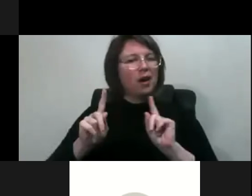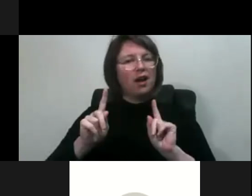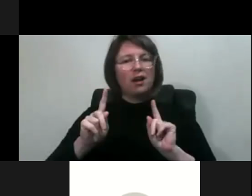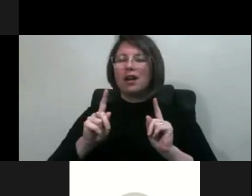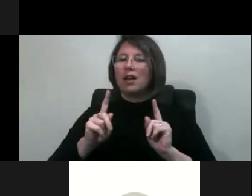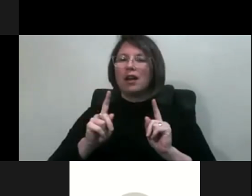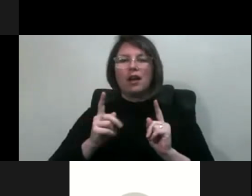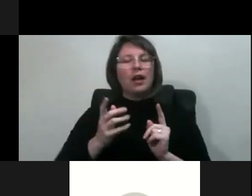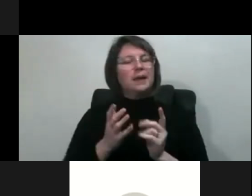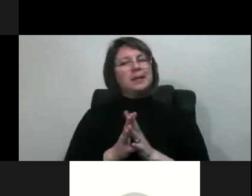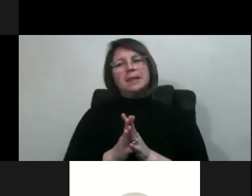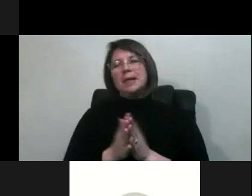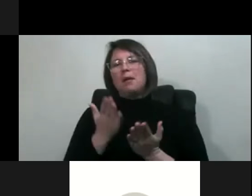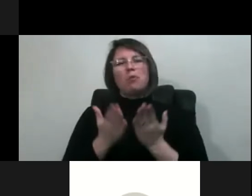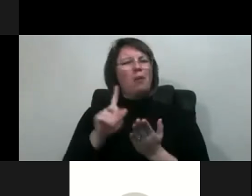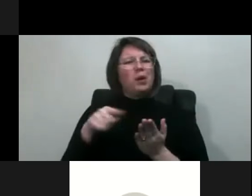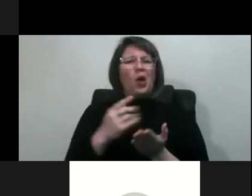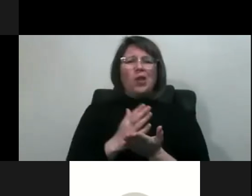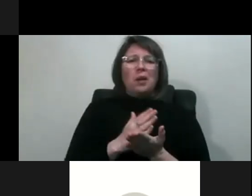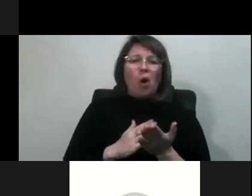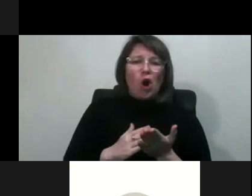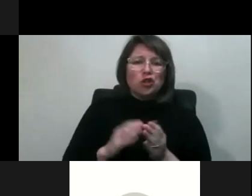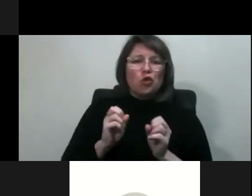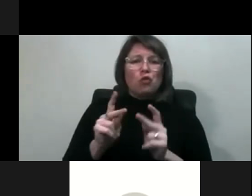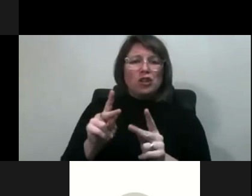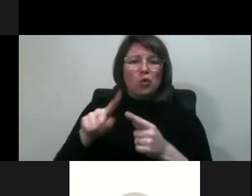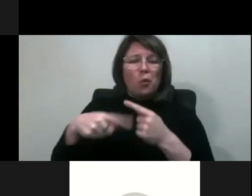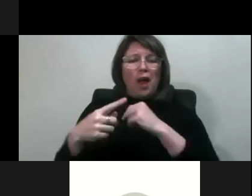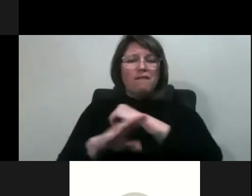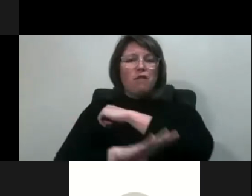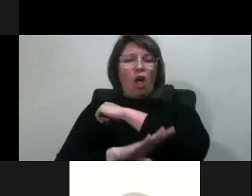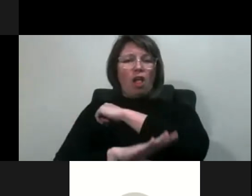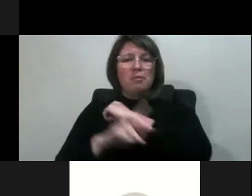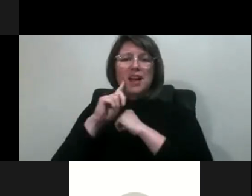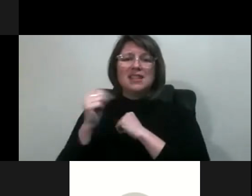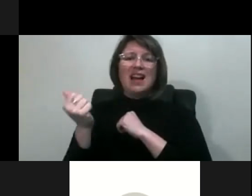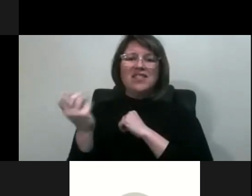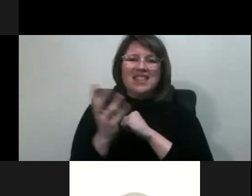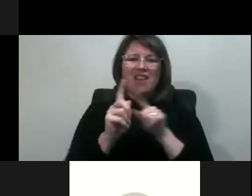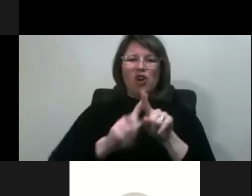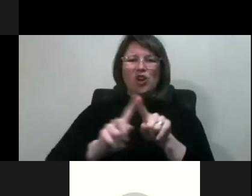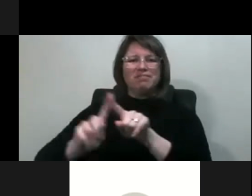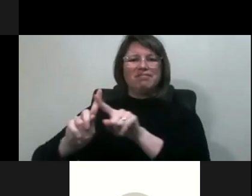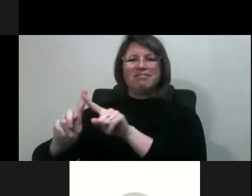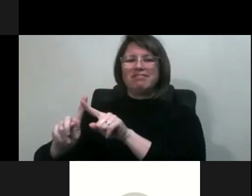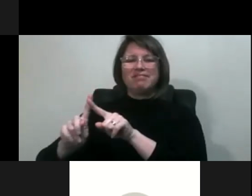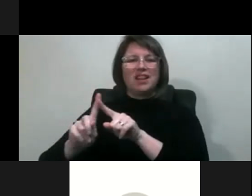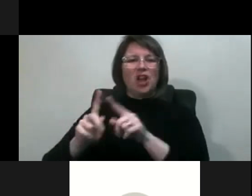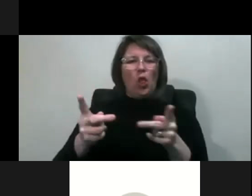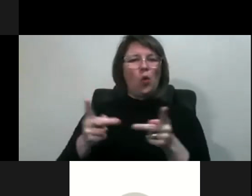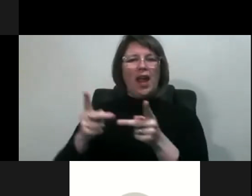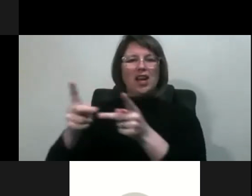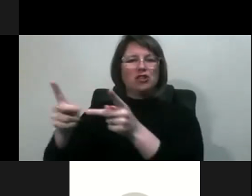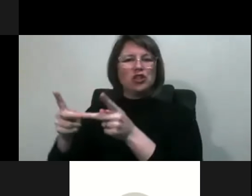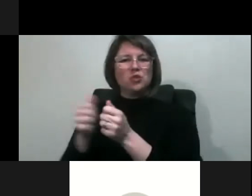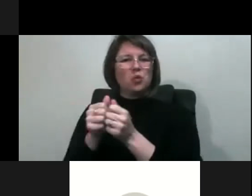probably only going to be partial restorations as we come into the fall, since we have a number of different limitations with what our budget